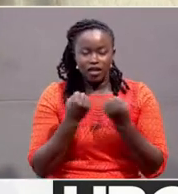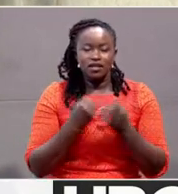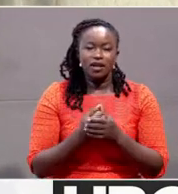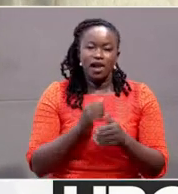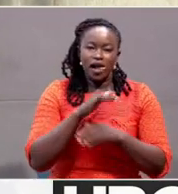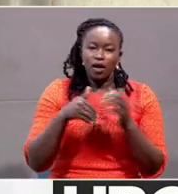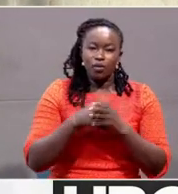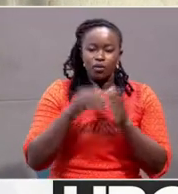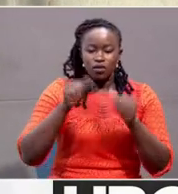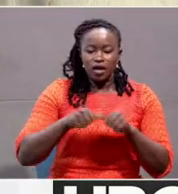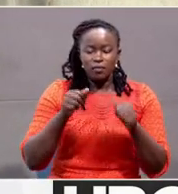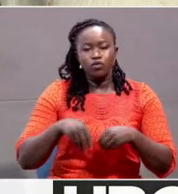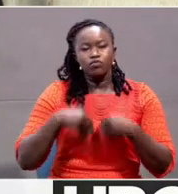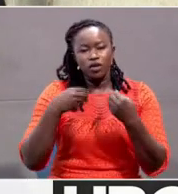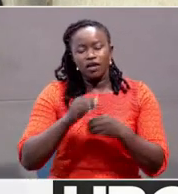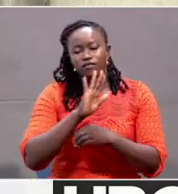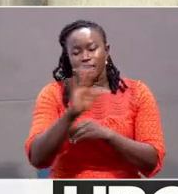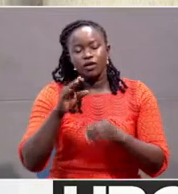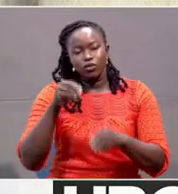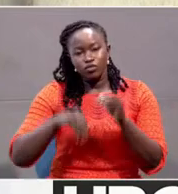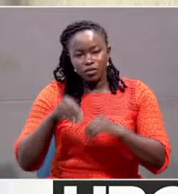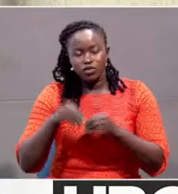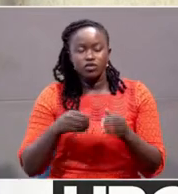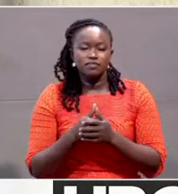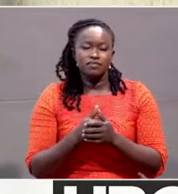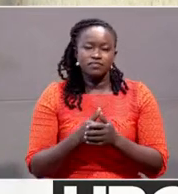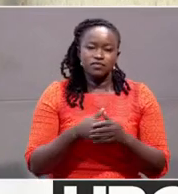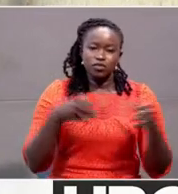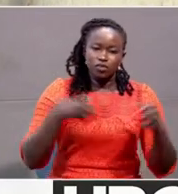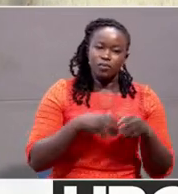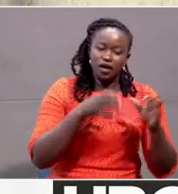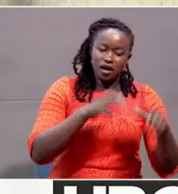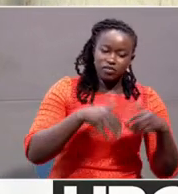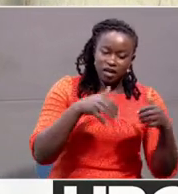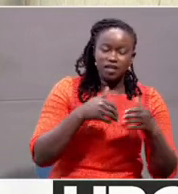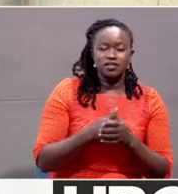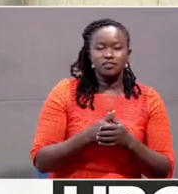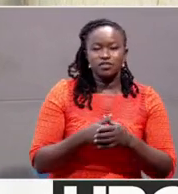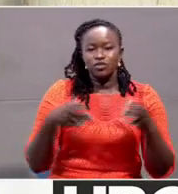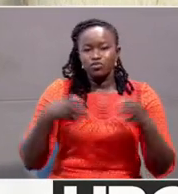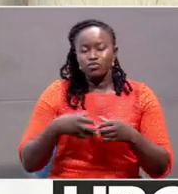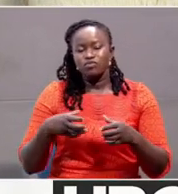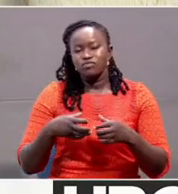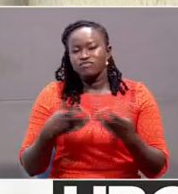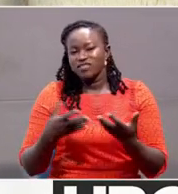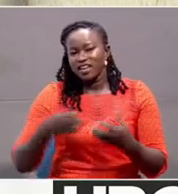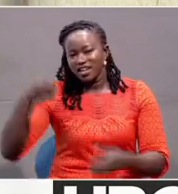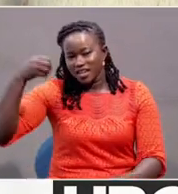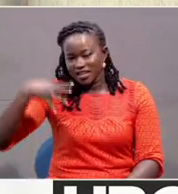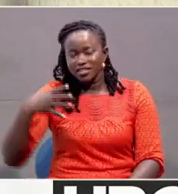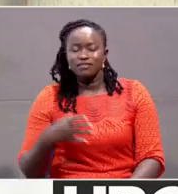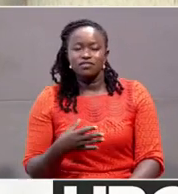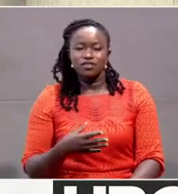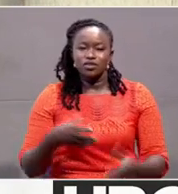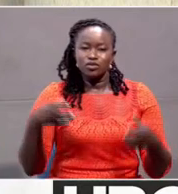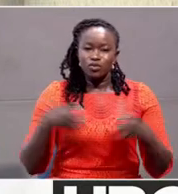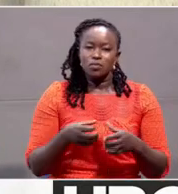to give their contributions. Those who are involved in agriculture, those who are involved in energy, those involved in